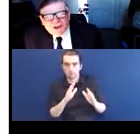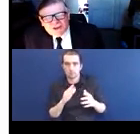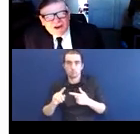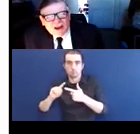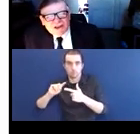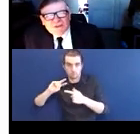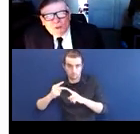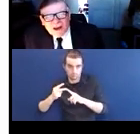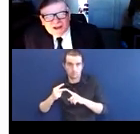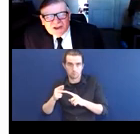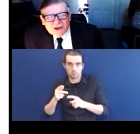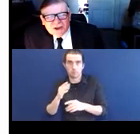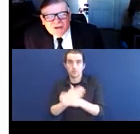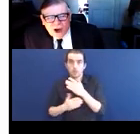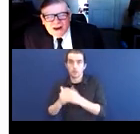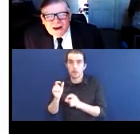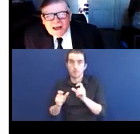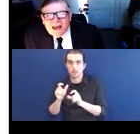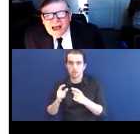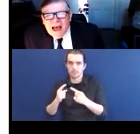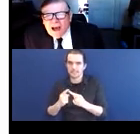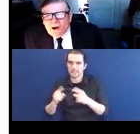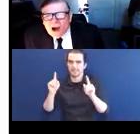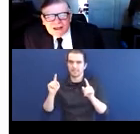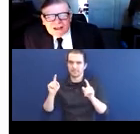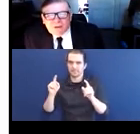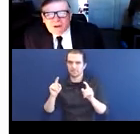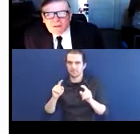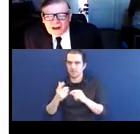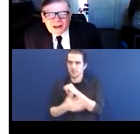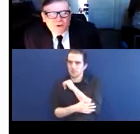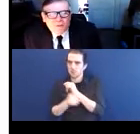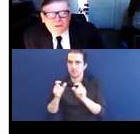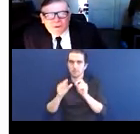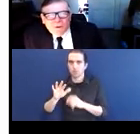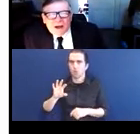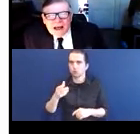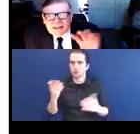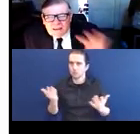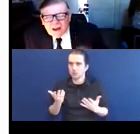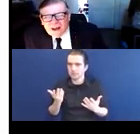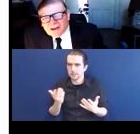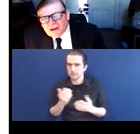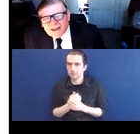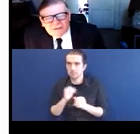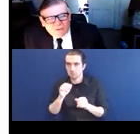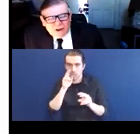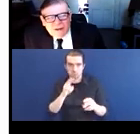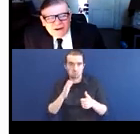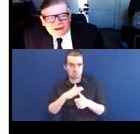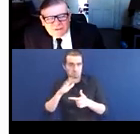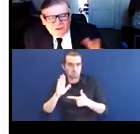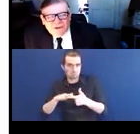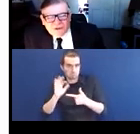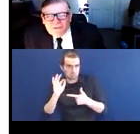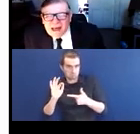you can give us your answers for 1 and 2. 1, how are disabled people and other poor people similarly treated? What are the